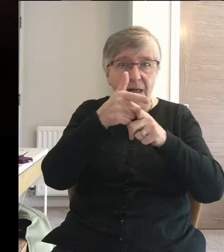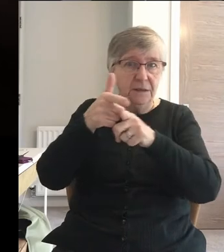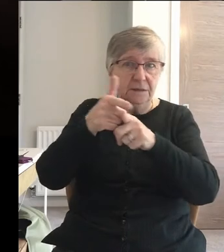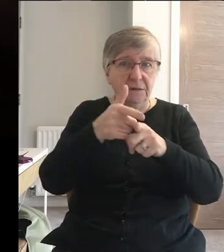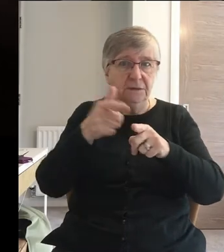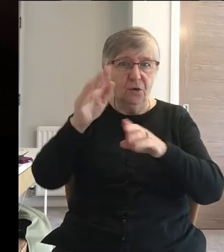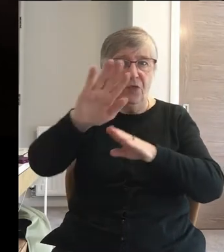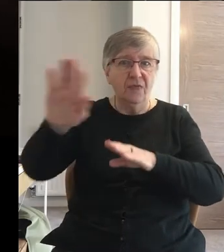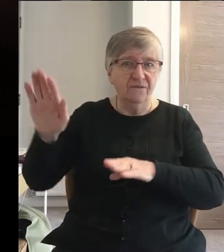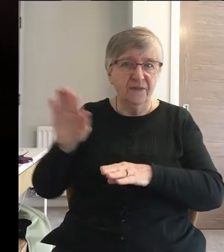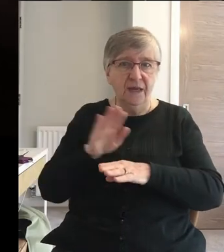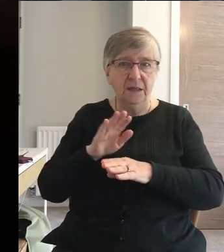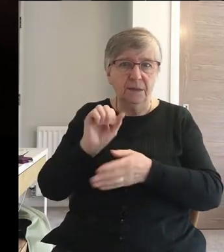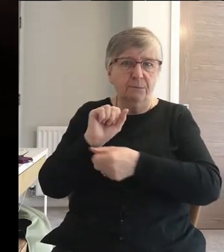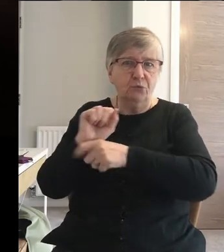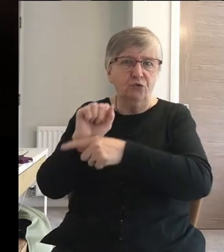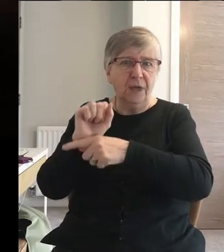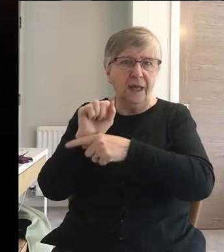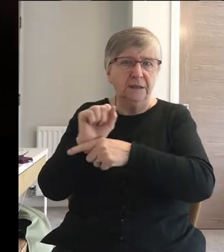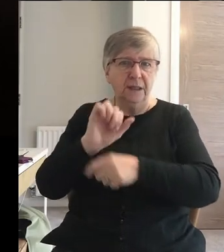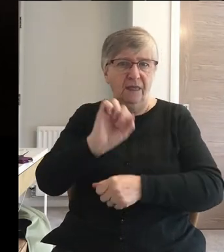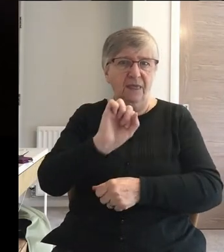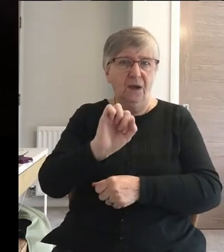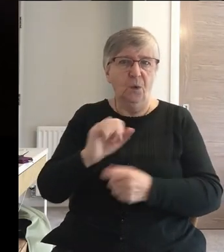everything else, protecting